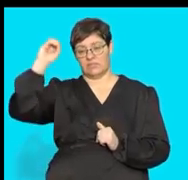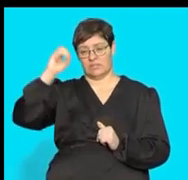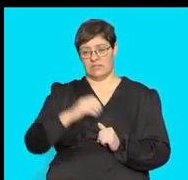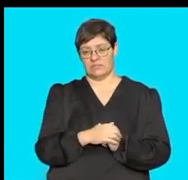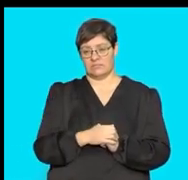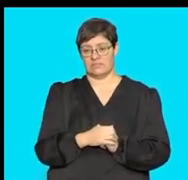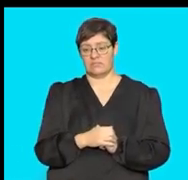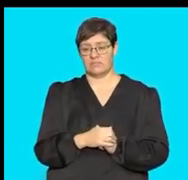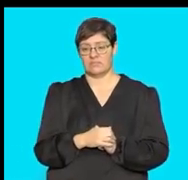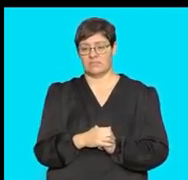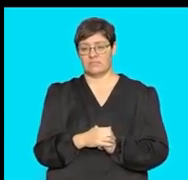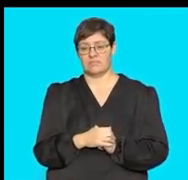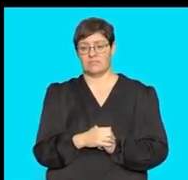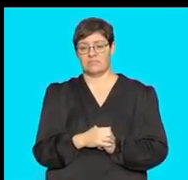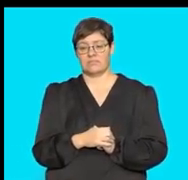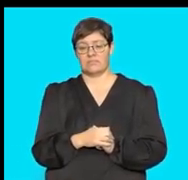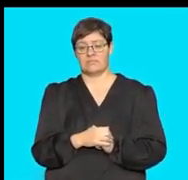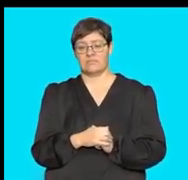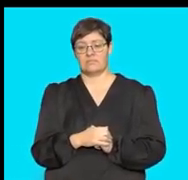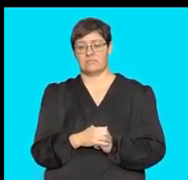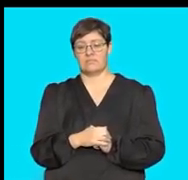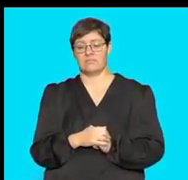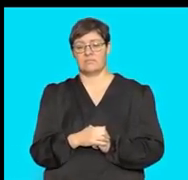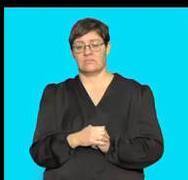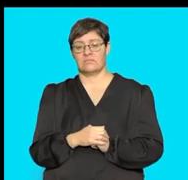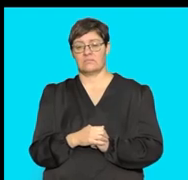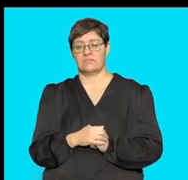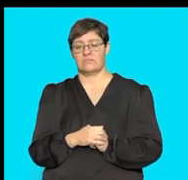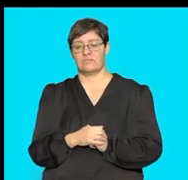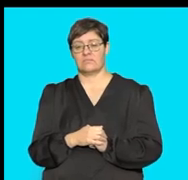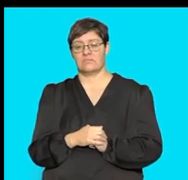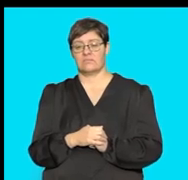101.75 degrees. Oops. Okay, so